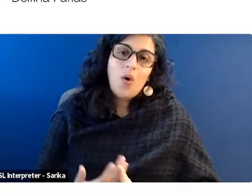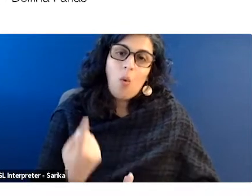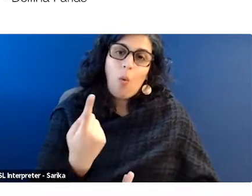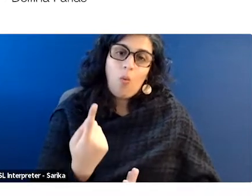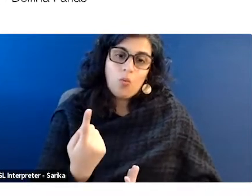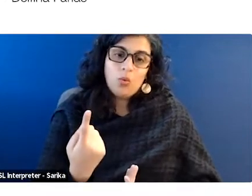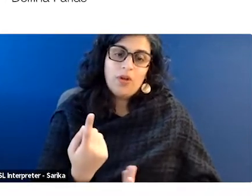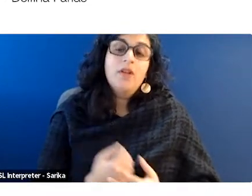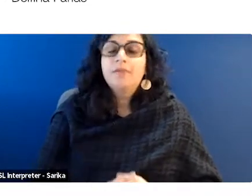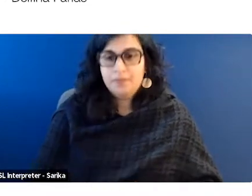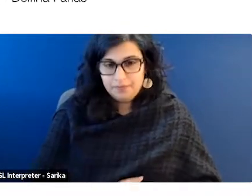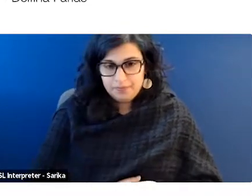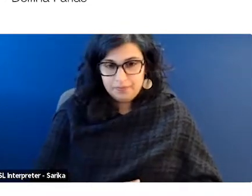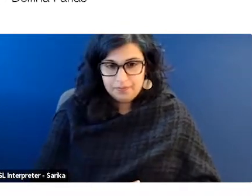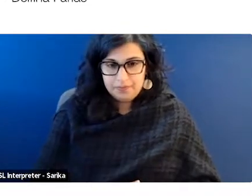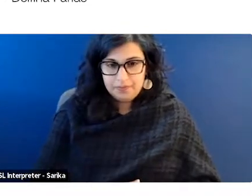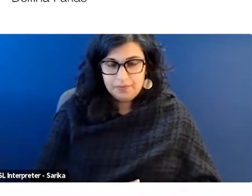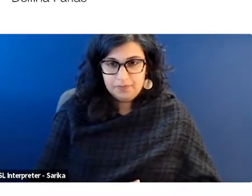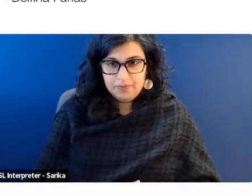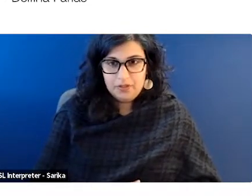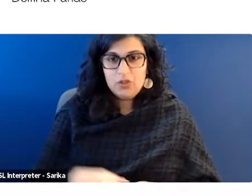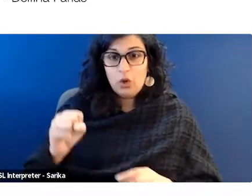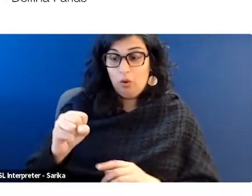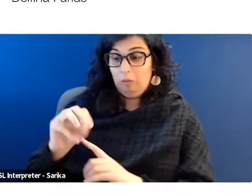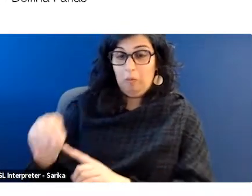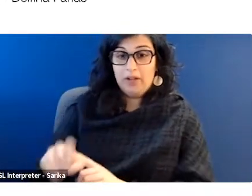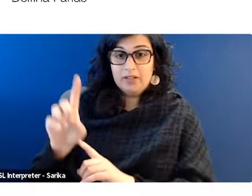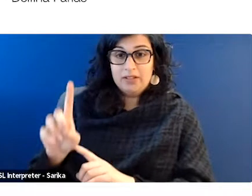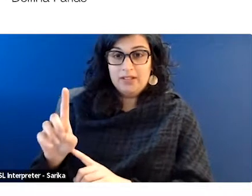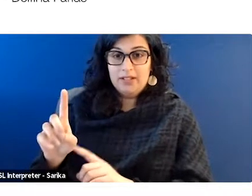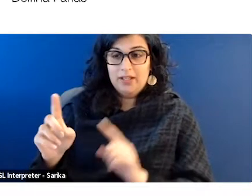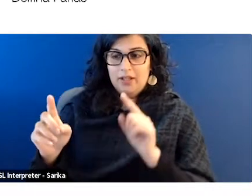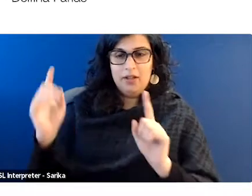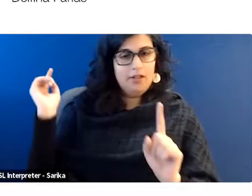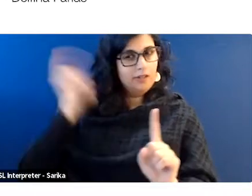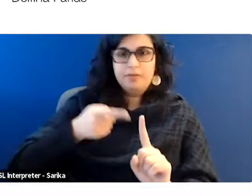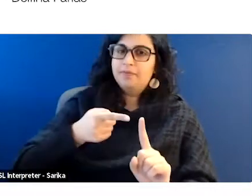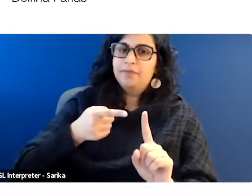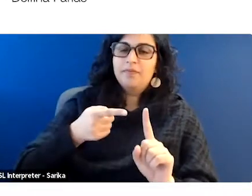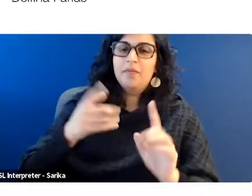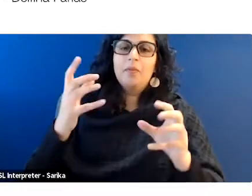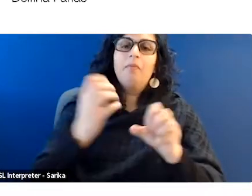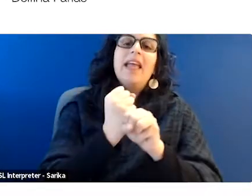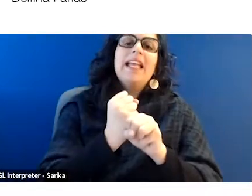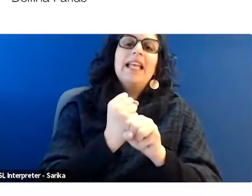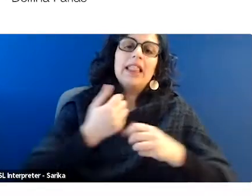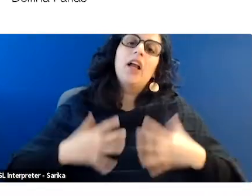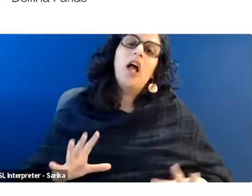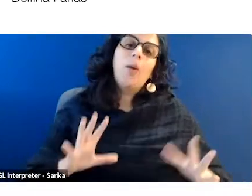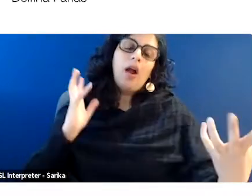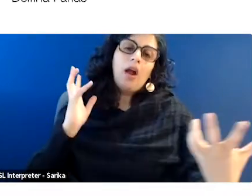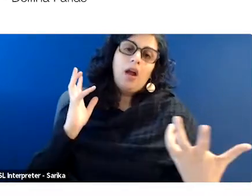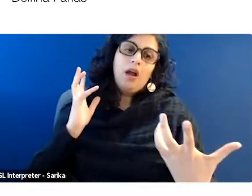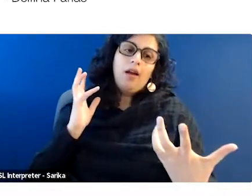design I think is about, is just making the garment adapt to the user and the environment and not the